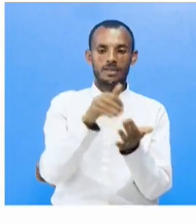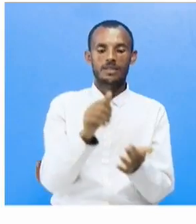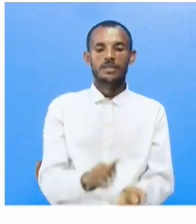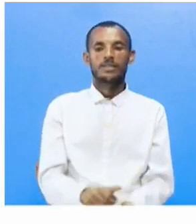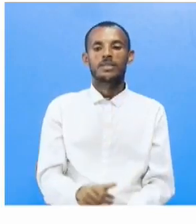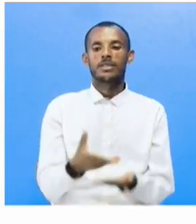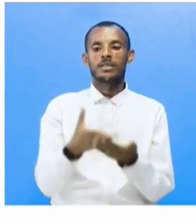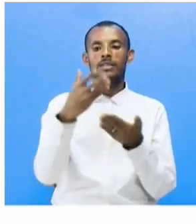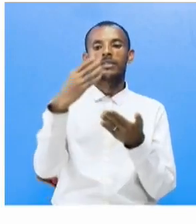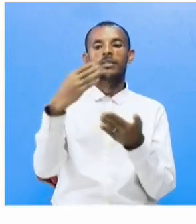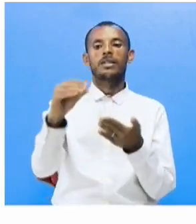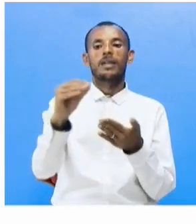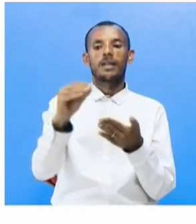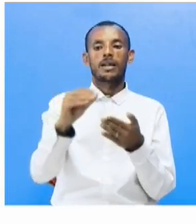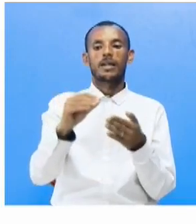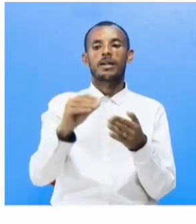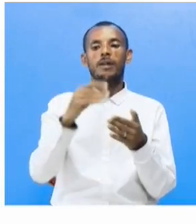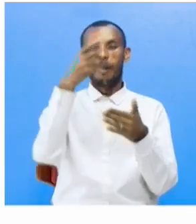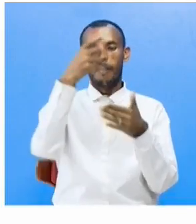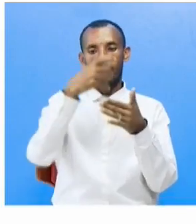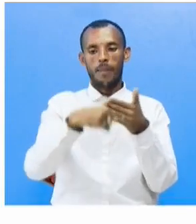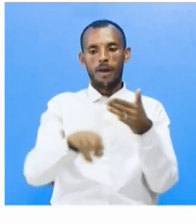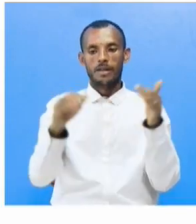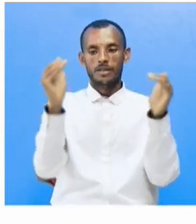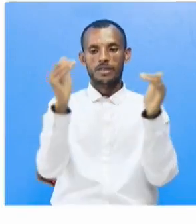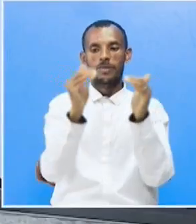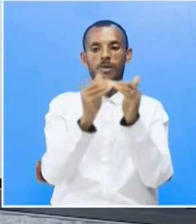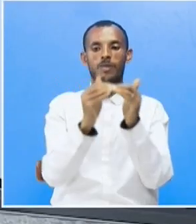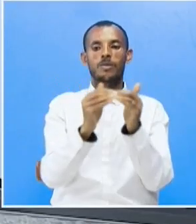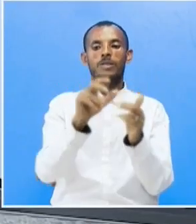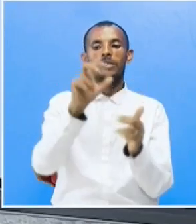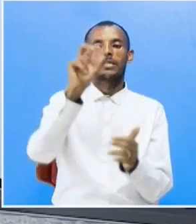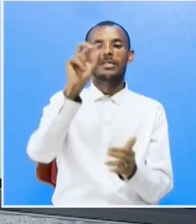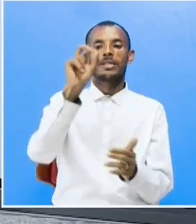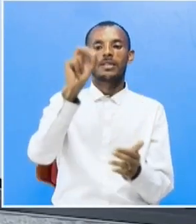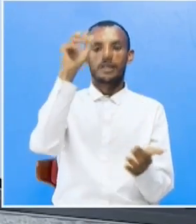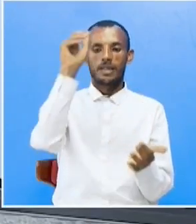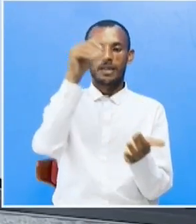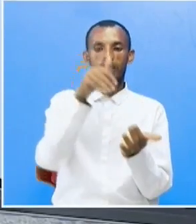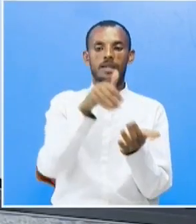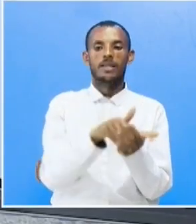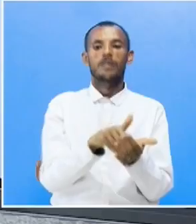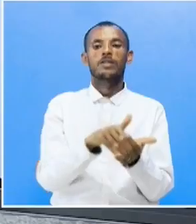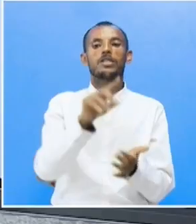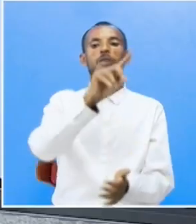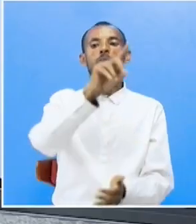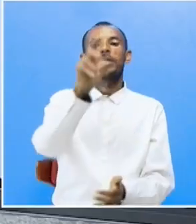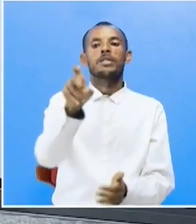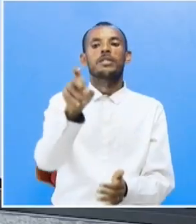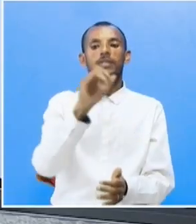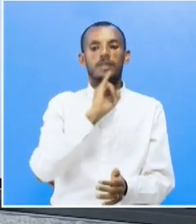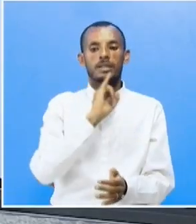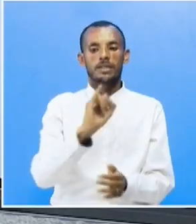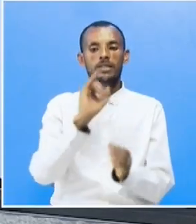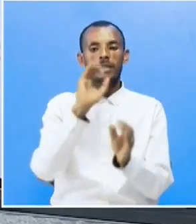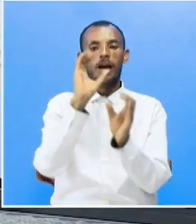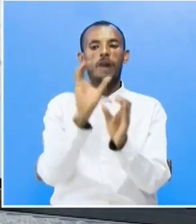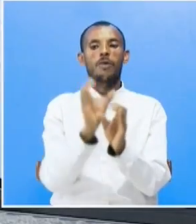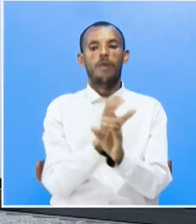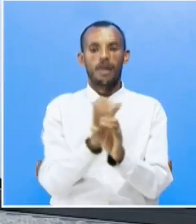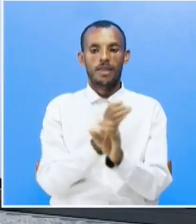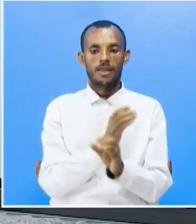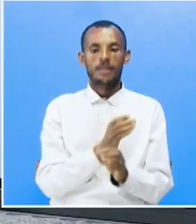this 30,000. So the question is, calculate the